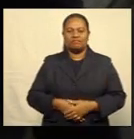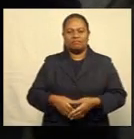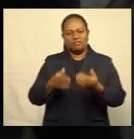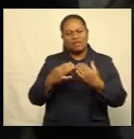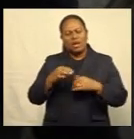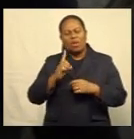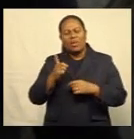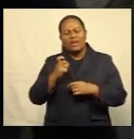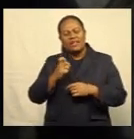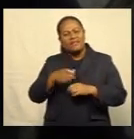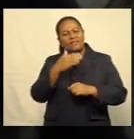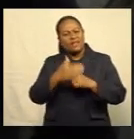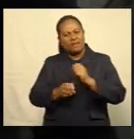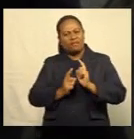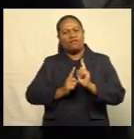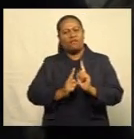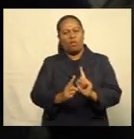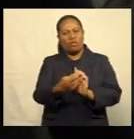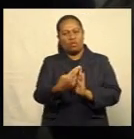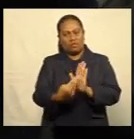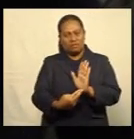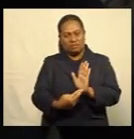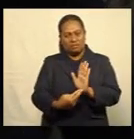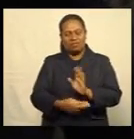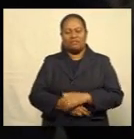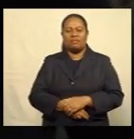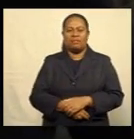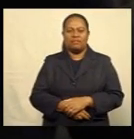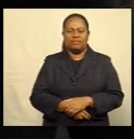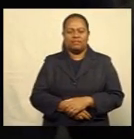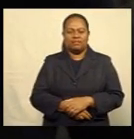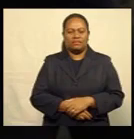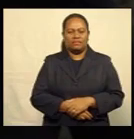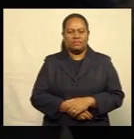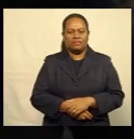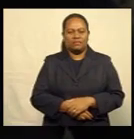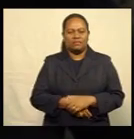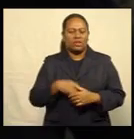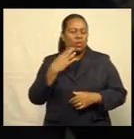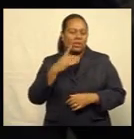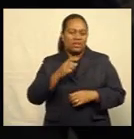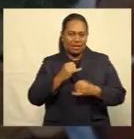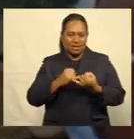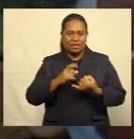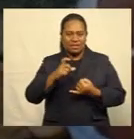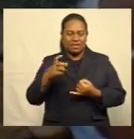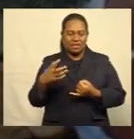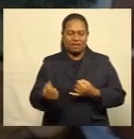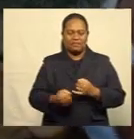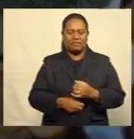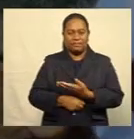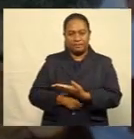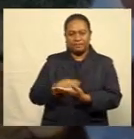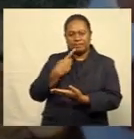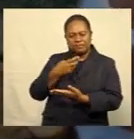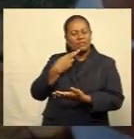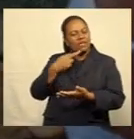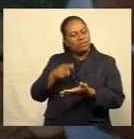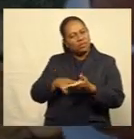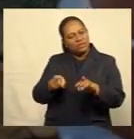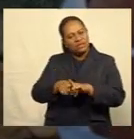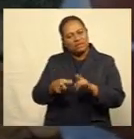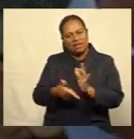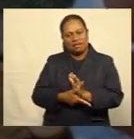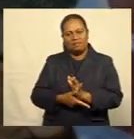these restrictions or these safety measures that are being put in place by the Suva City Council? So we will report them to the relevant